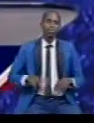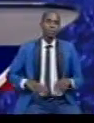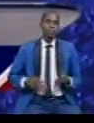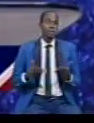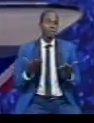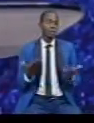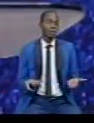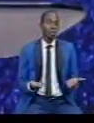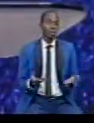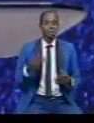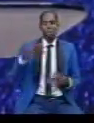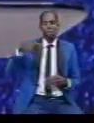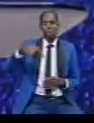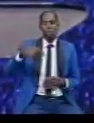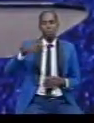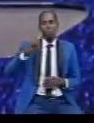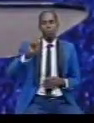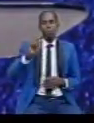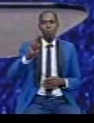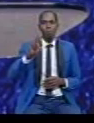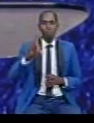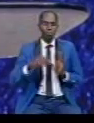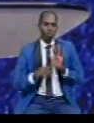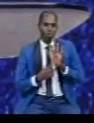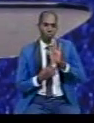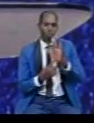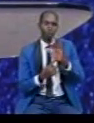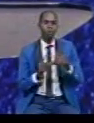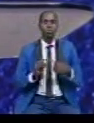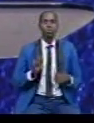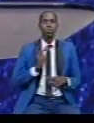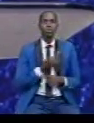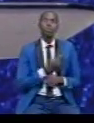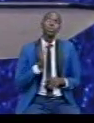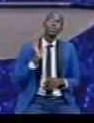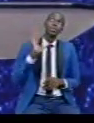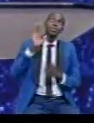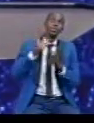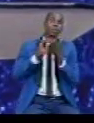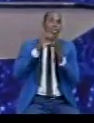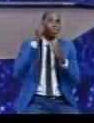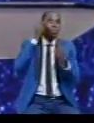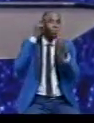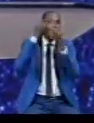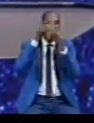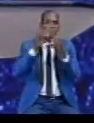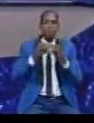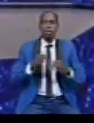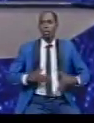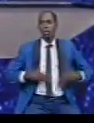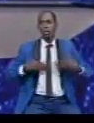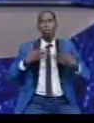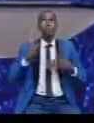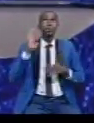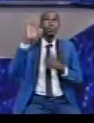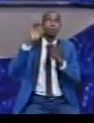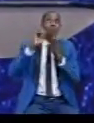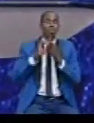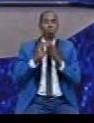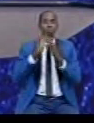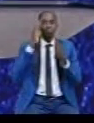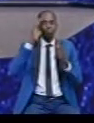Paul reveals to us his own goal in life, his own pursuit in